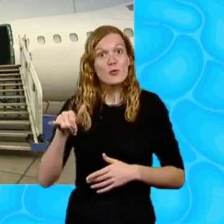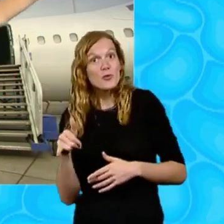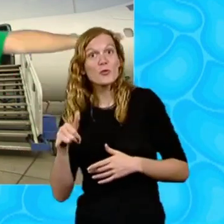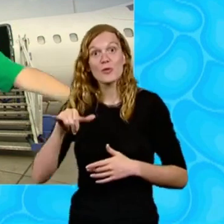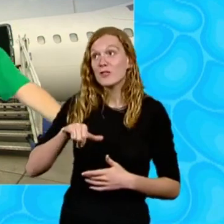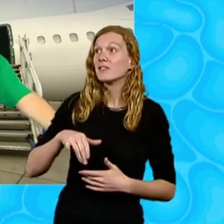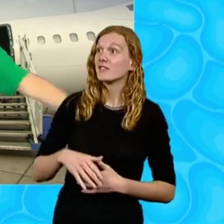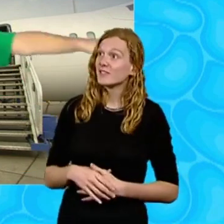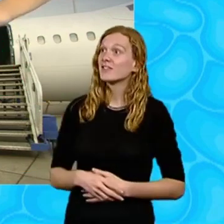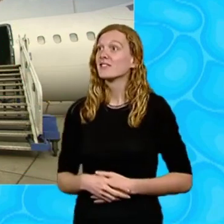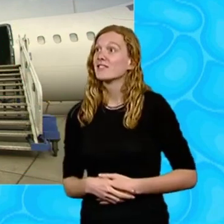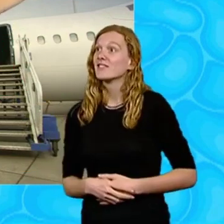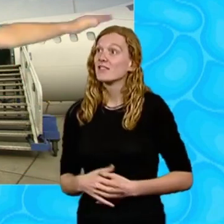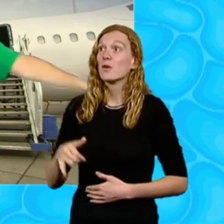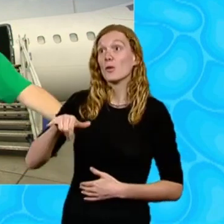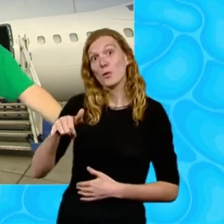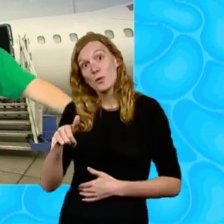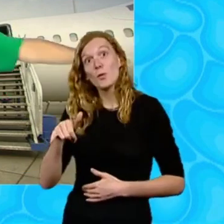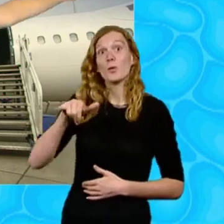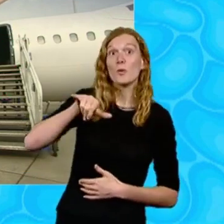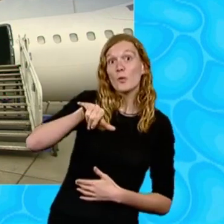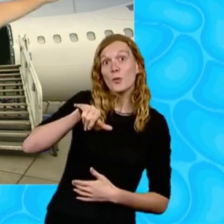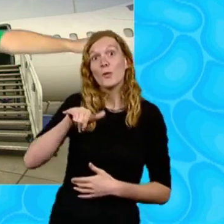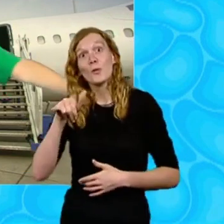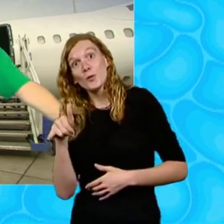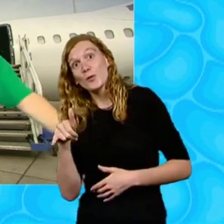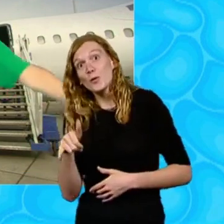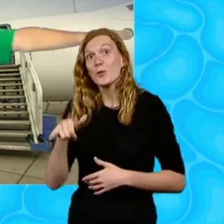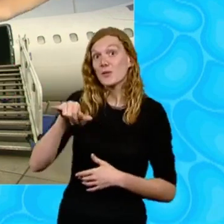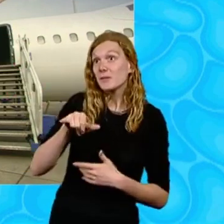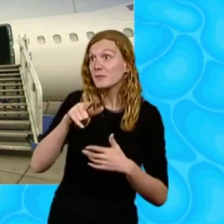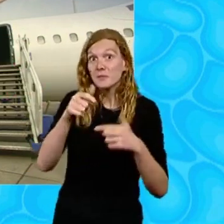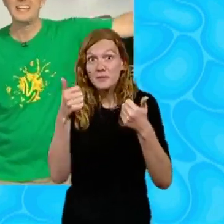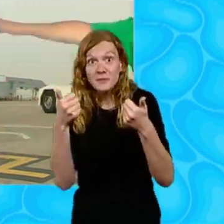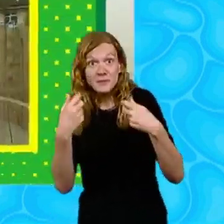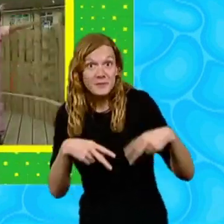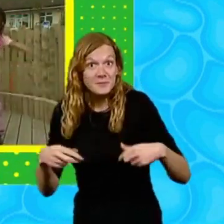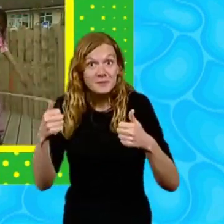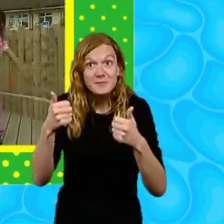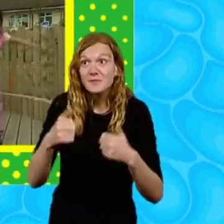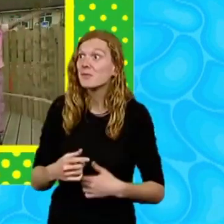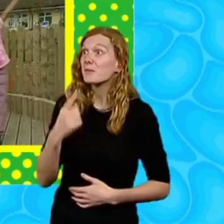flying high, high in the sky. How are you doing?